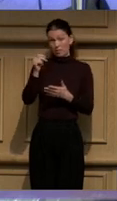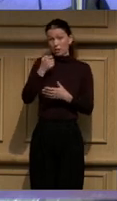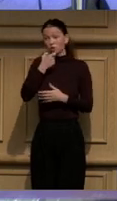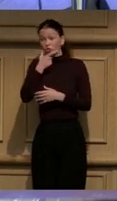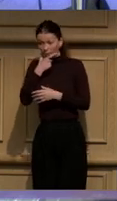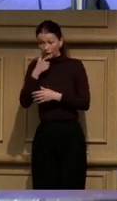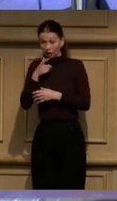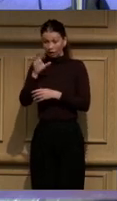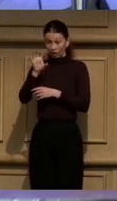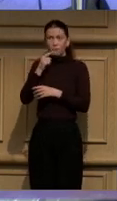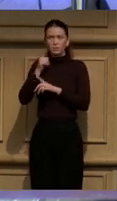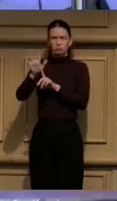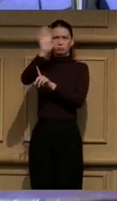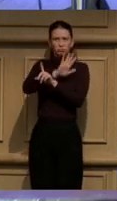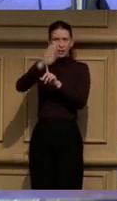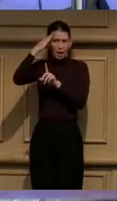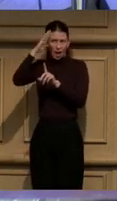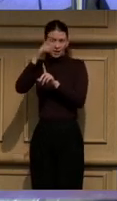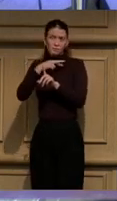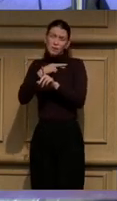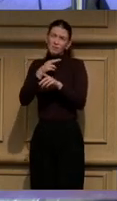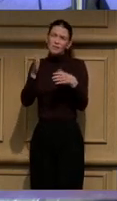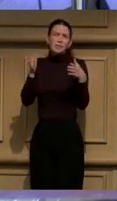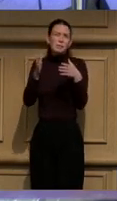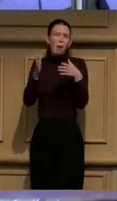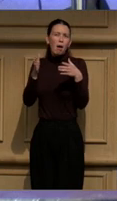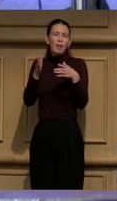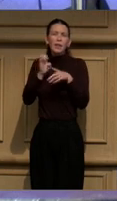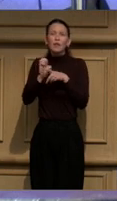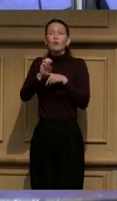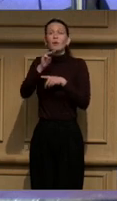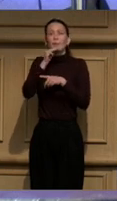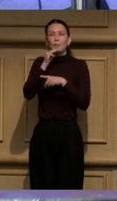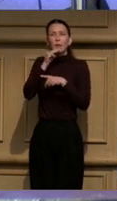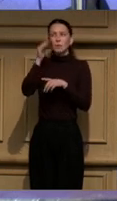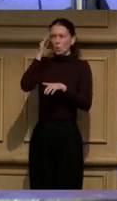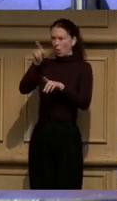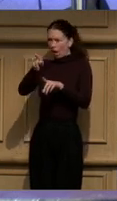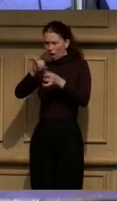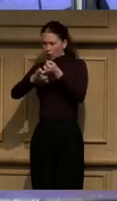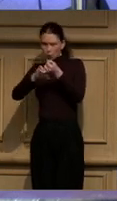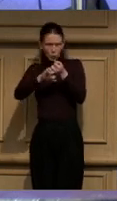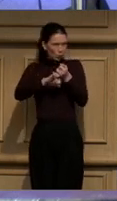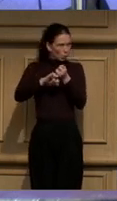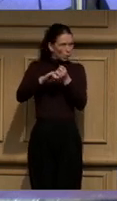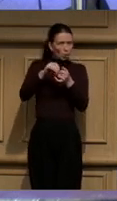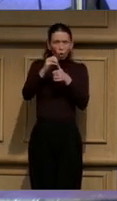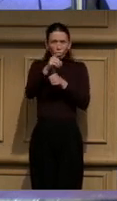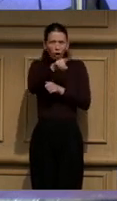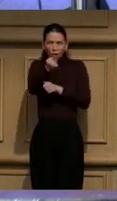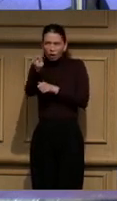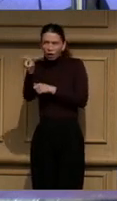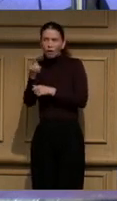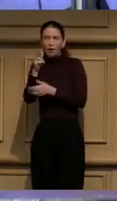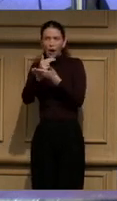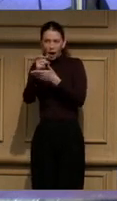more broadly is kind of small enough that you can have a real sense of all the other arts that are happening and the other artists that are making work and how it can